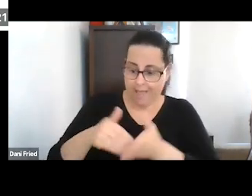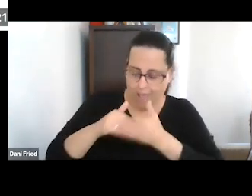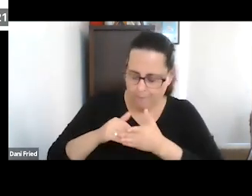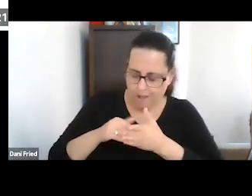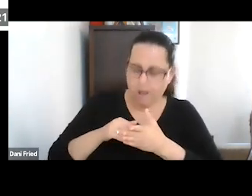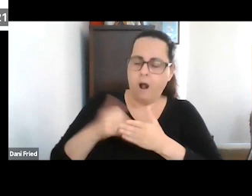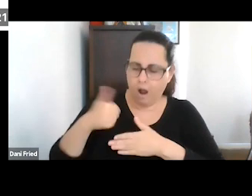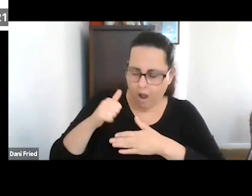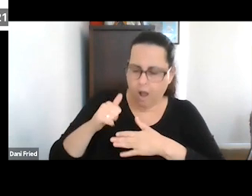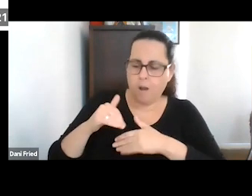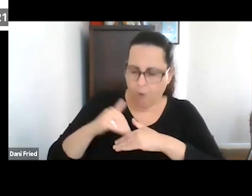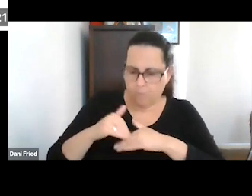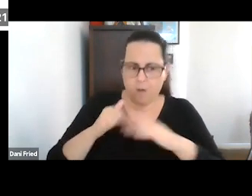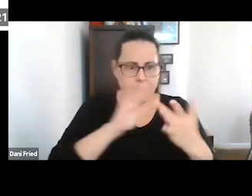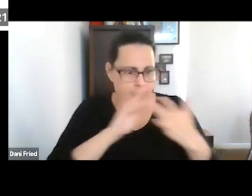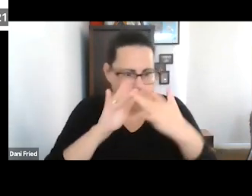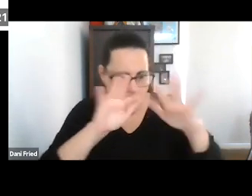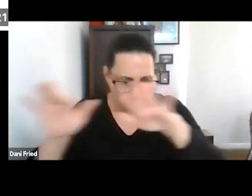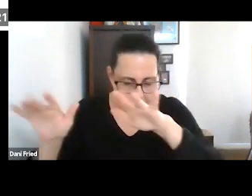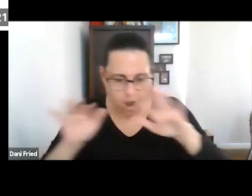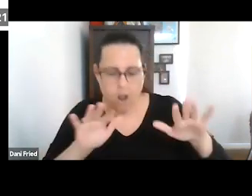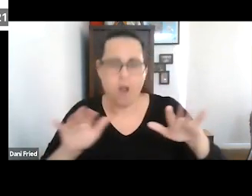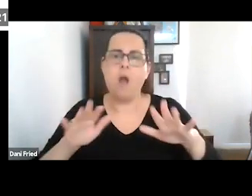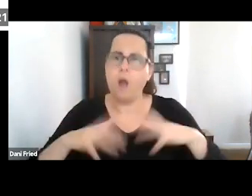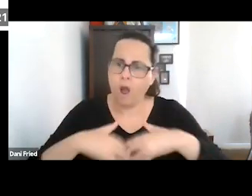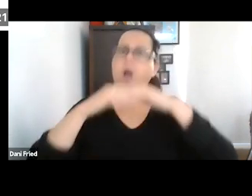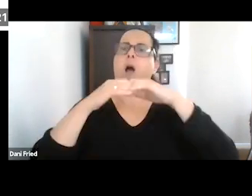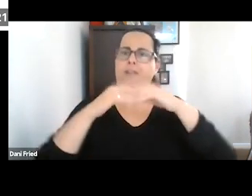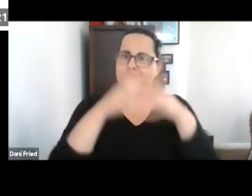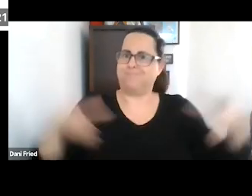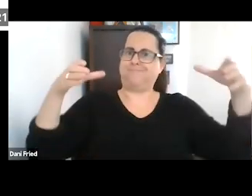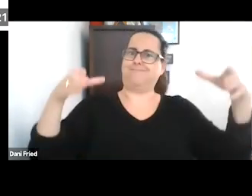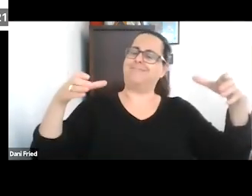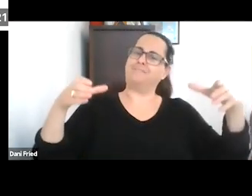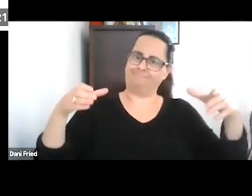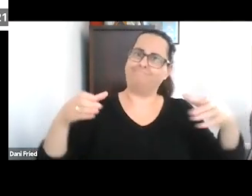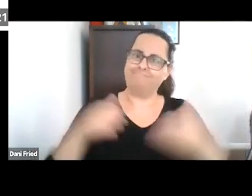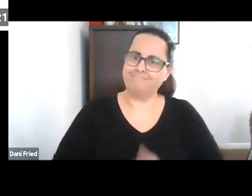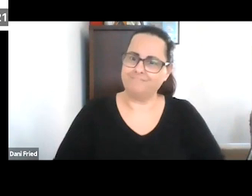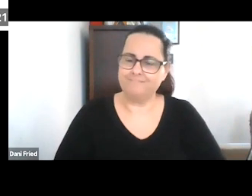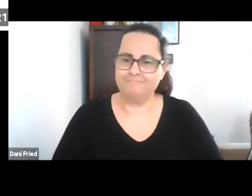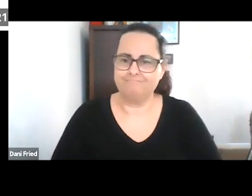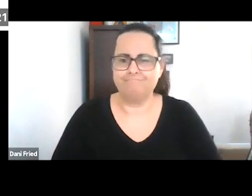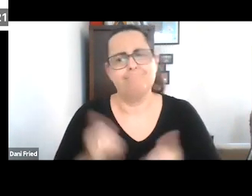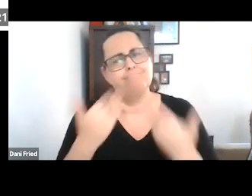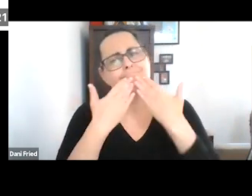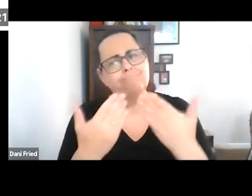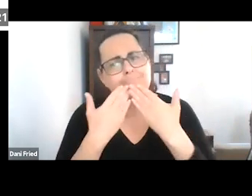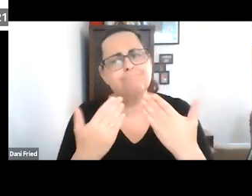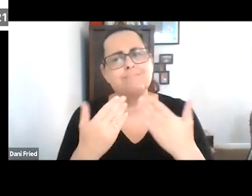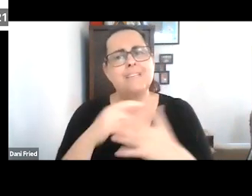know, get some networks happening and have a better understanding of how to work in this field. So really grateful to